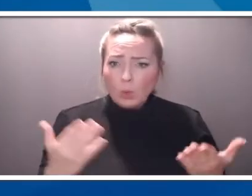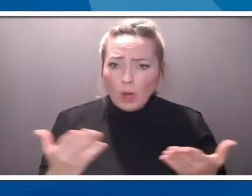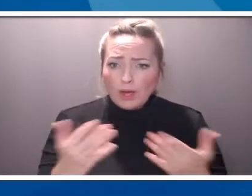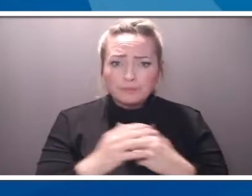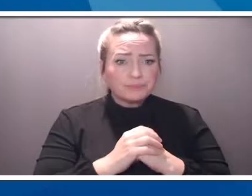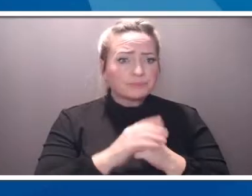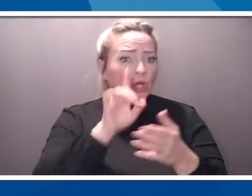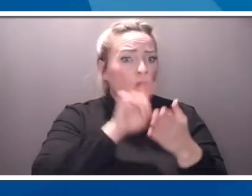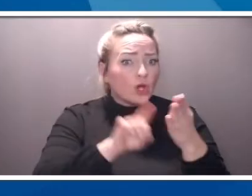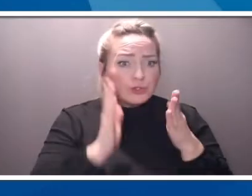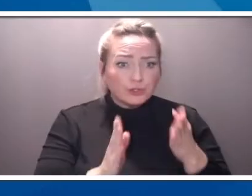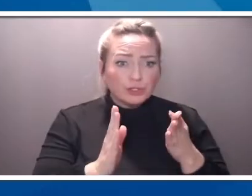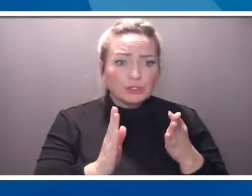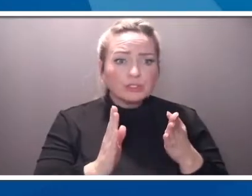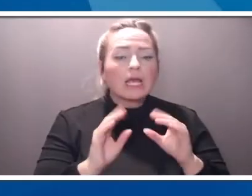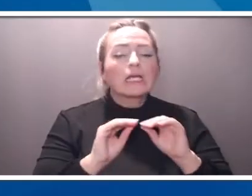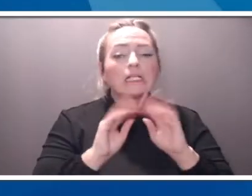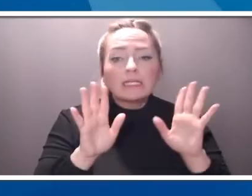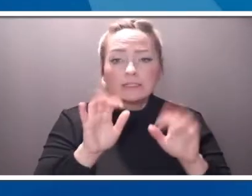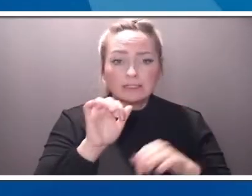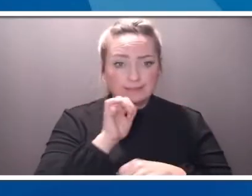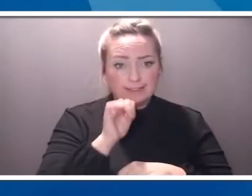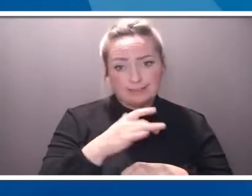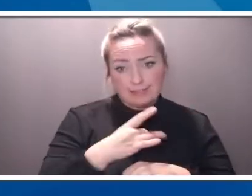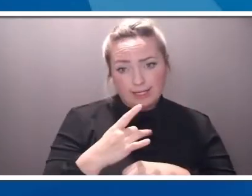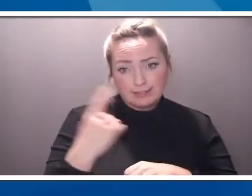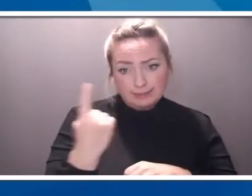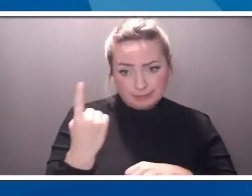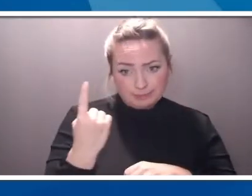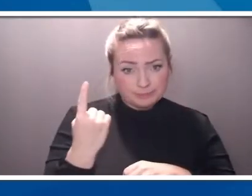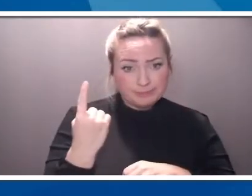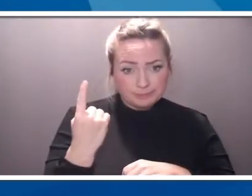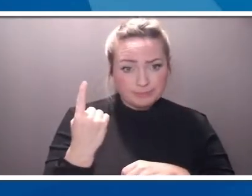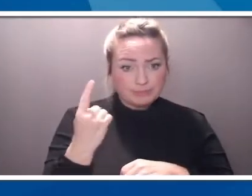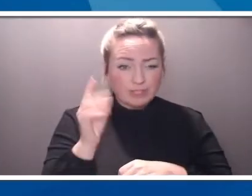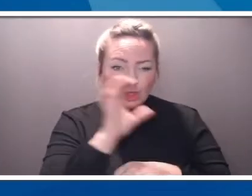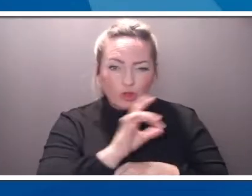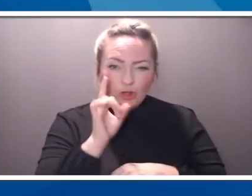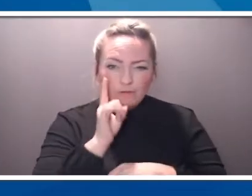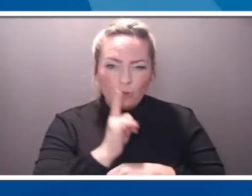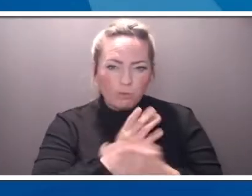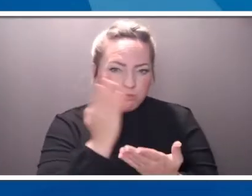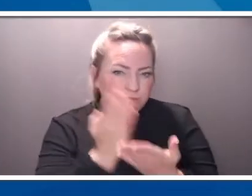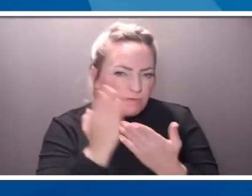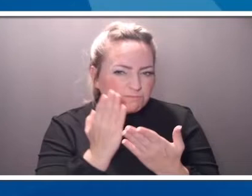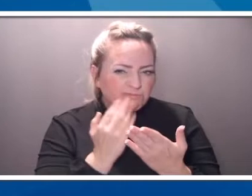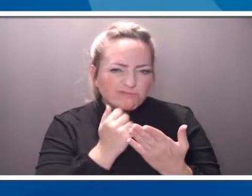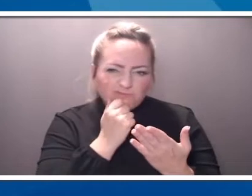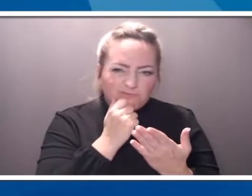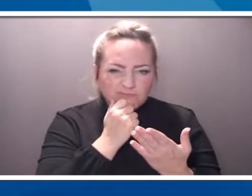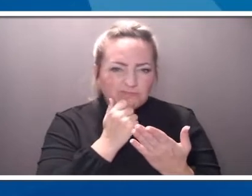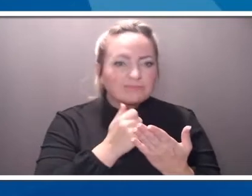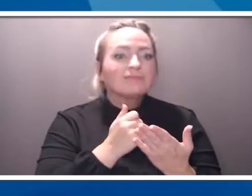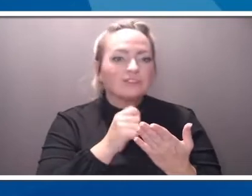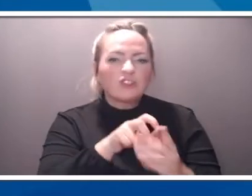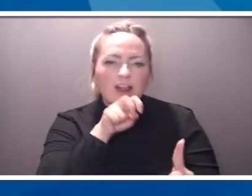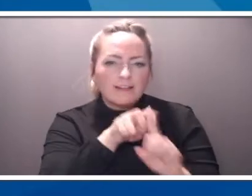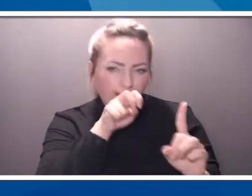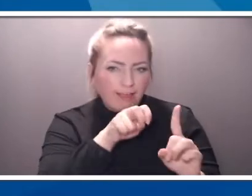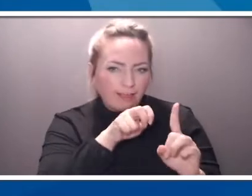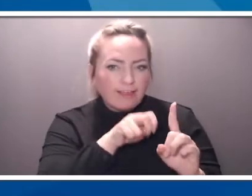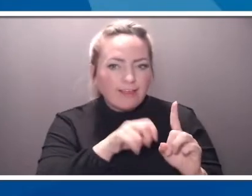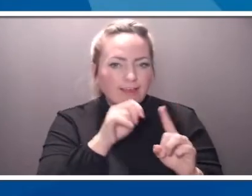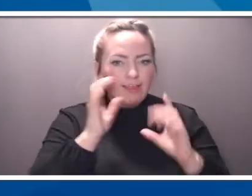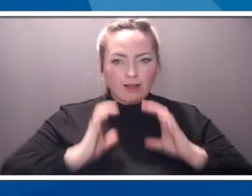often, what we have is basically auditors that clearly dislike something, and they're looking for a justification